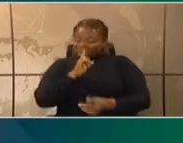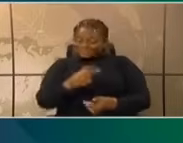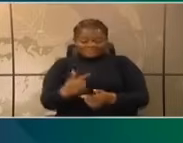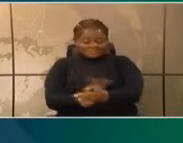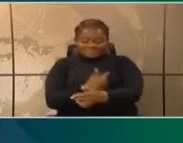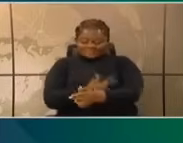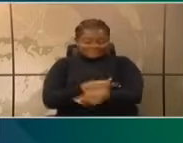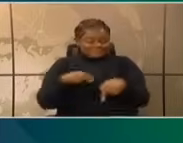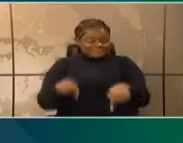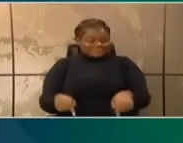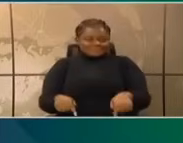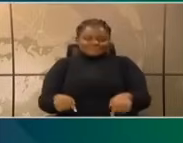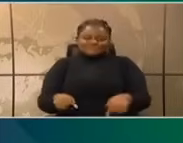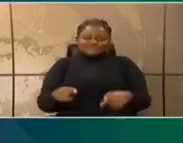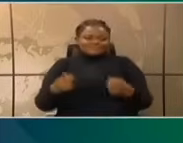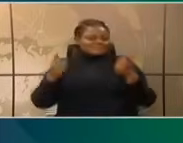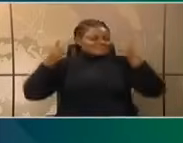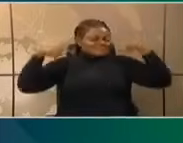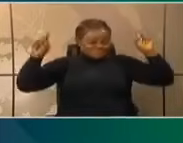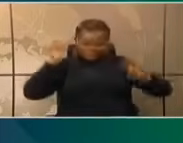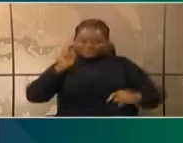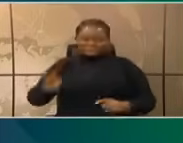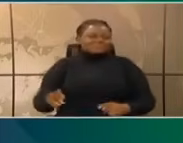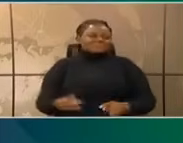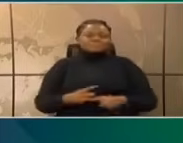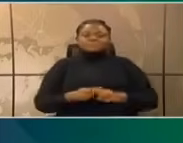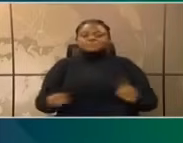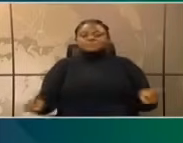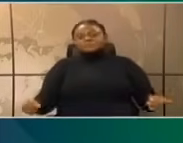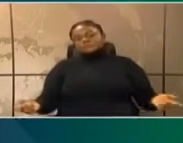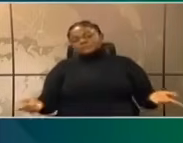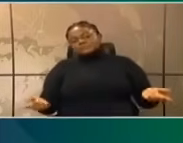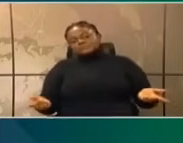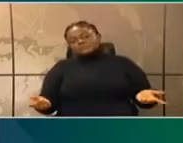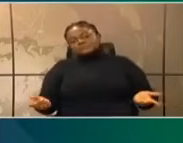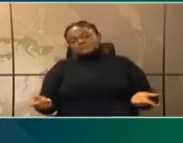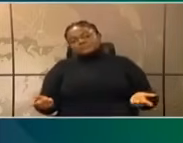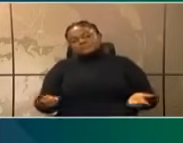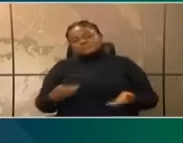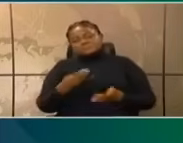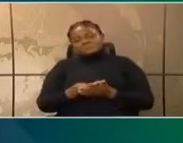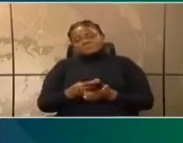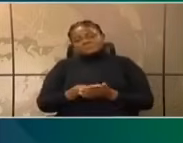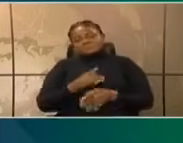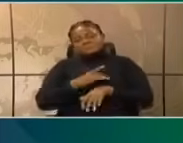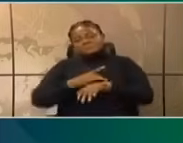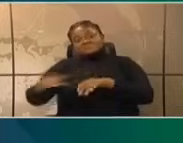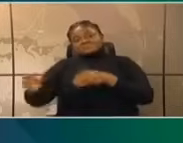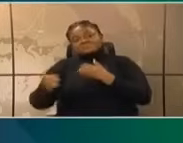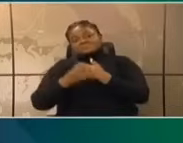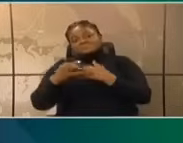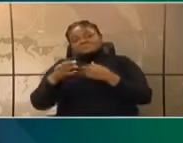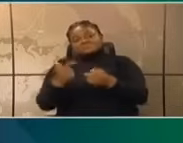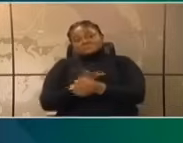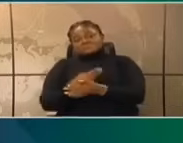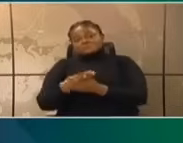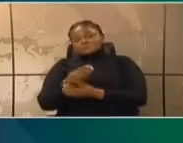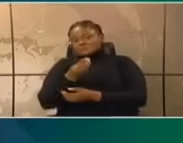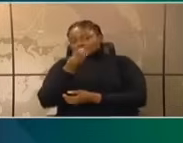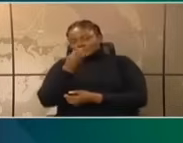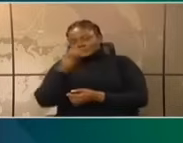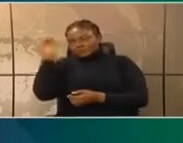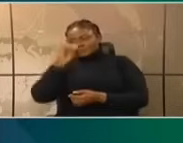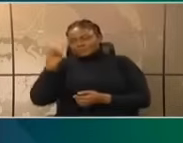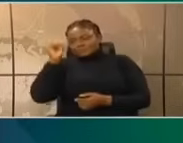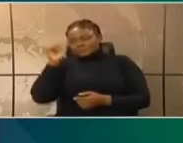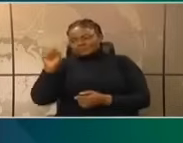ye. Enye no. Sa sika no. Me nye sure say that the account no Bank of Ghana. Yedi. Padis